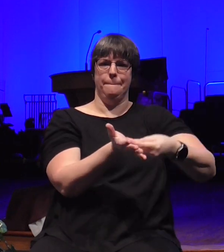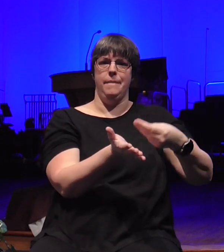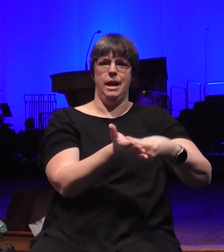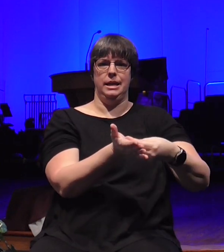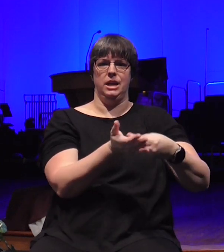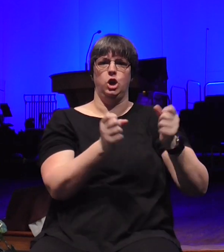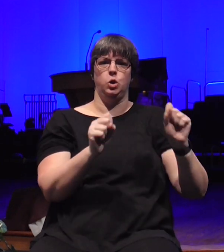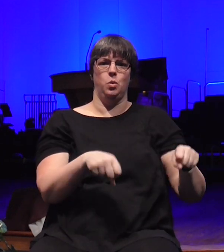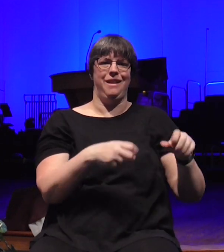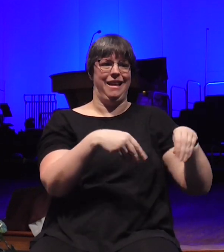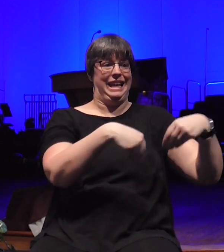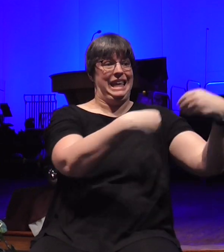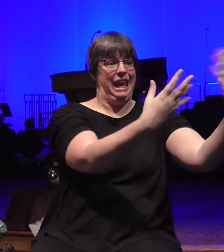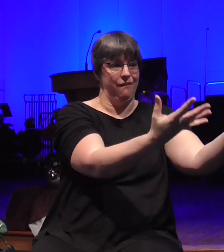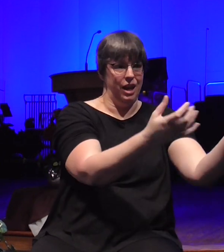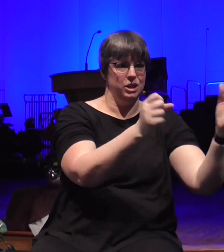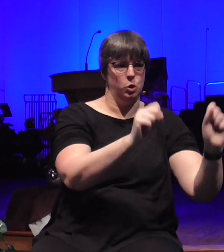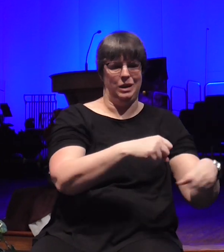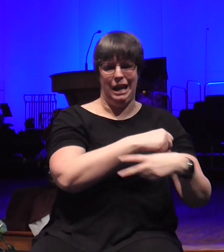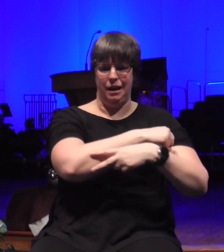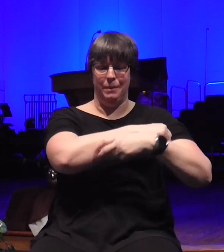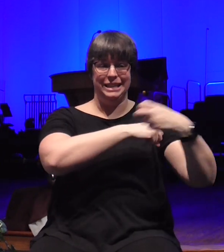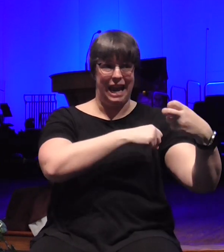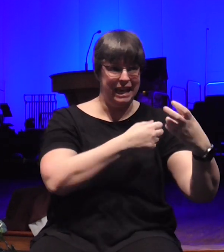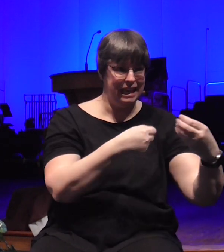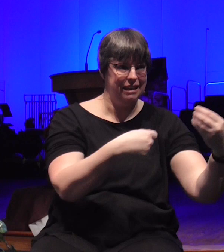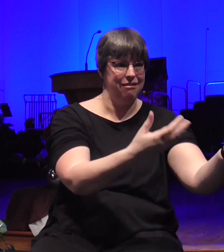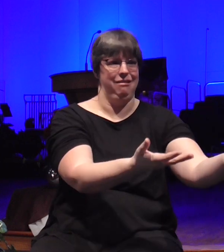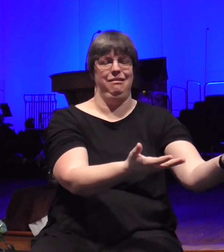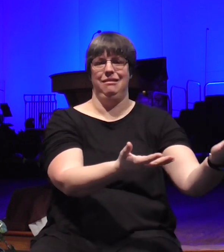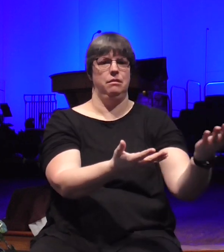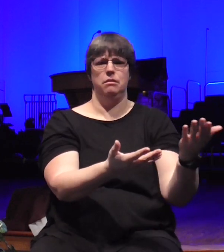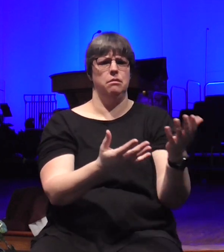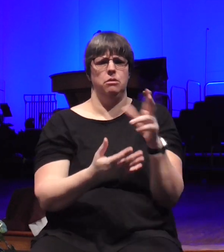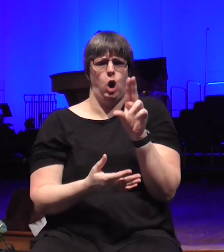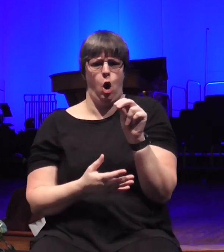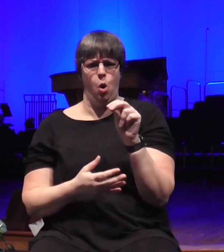you. That's never true. Love isn't a commodity. Love is an energy